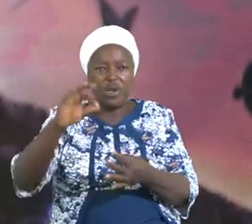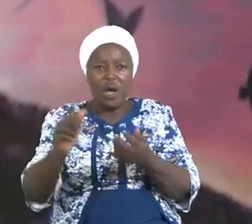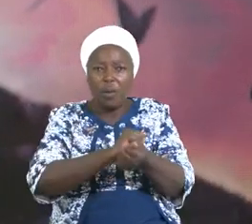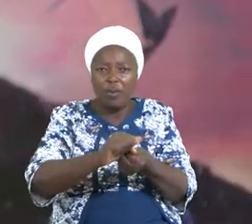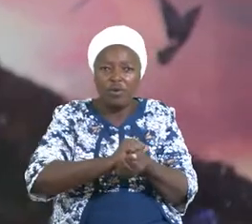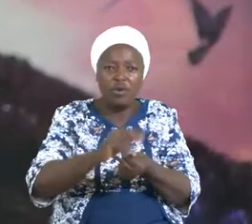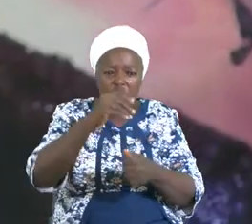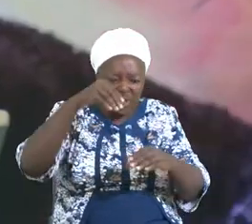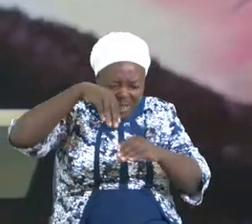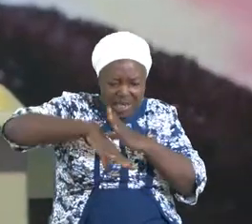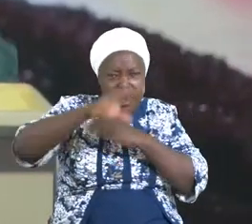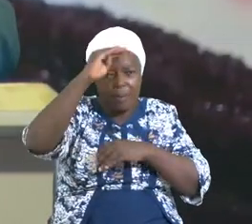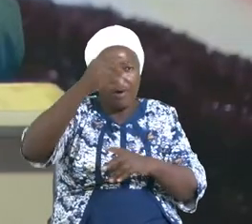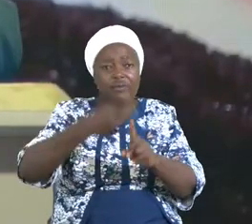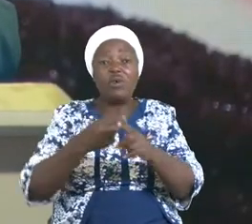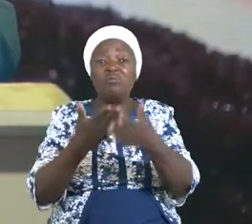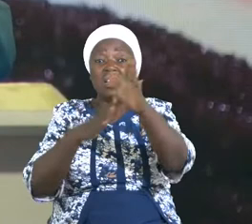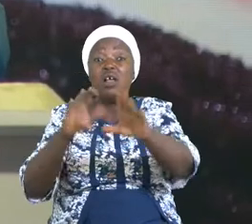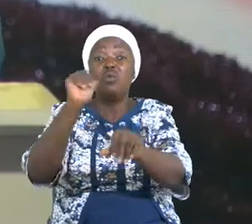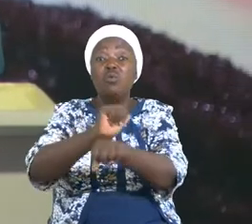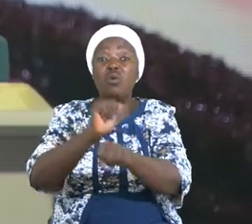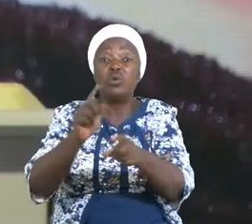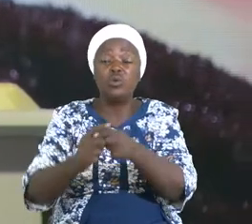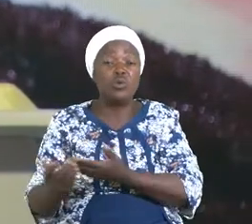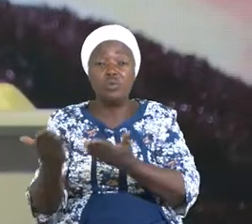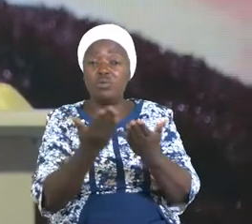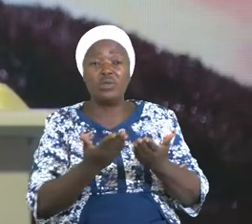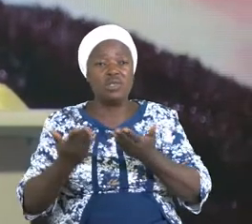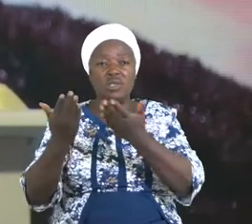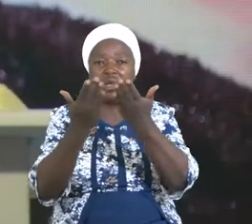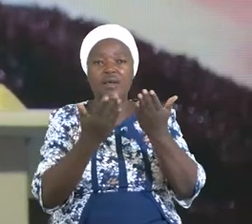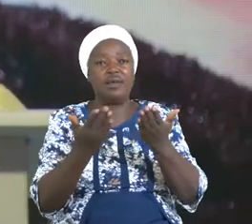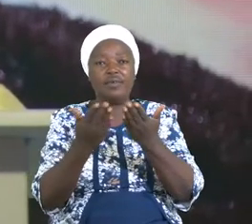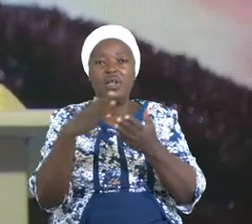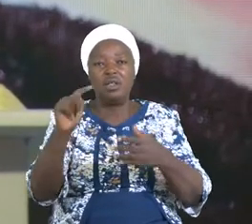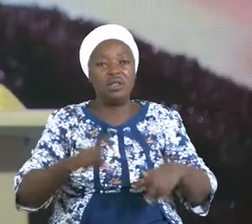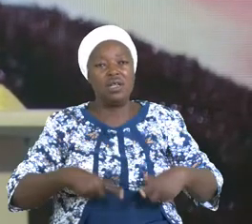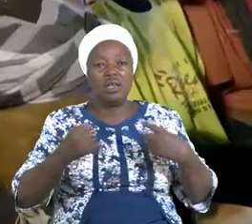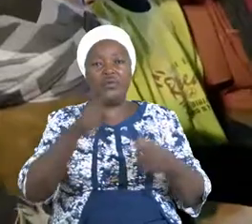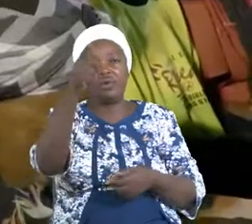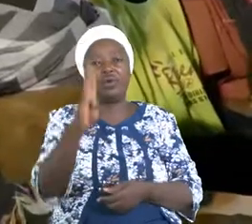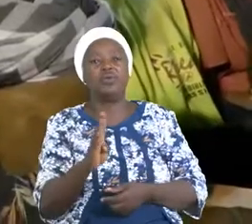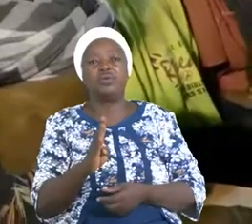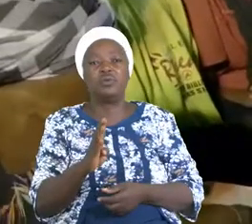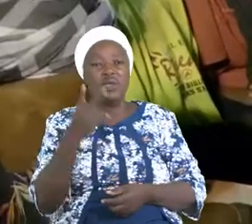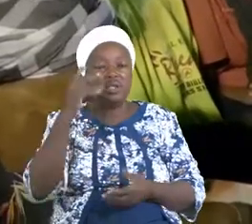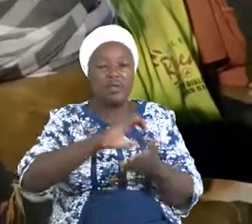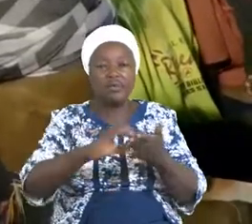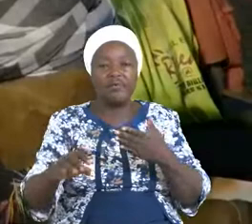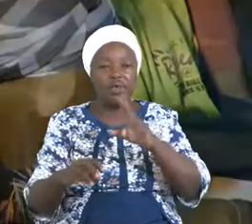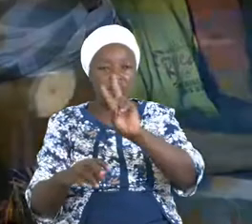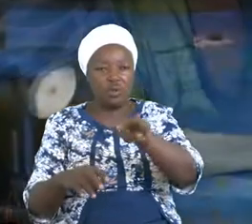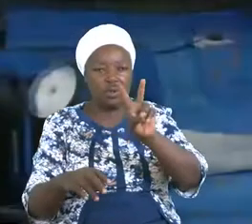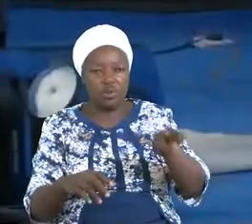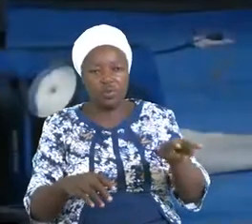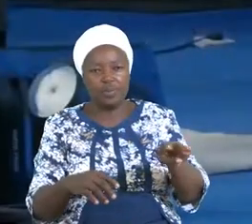from dead works to serve the living God. Look at verse 22 there.